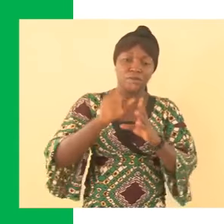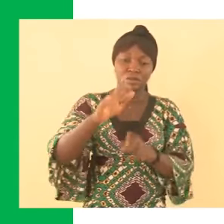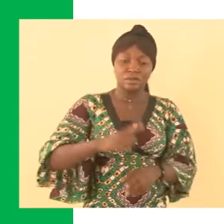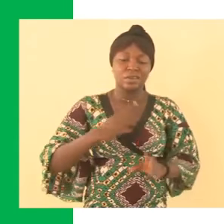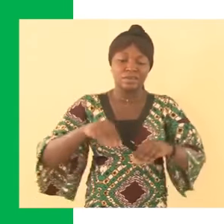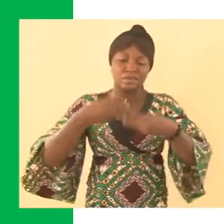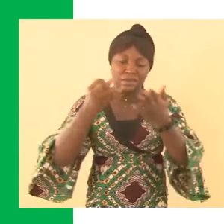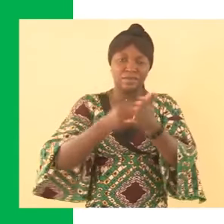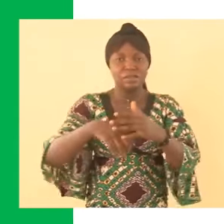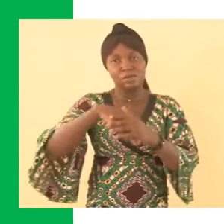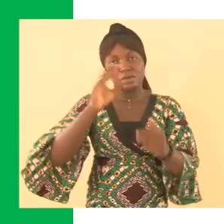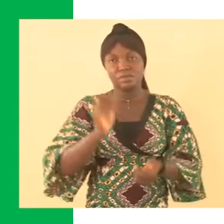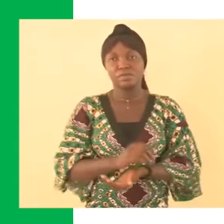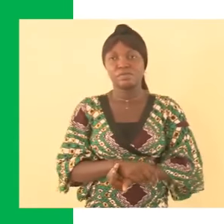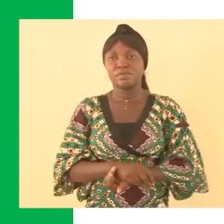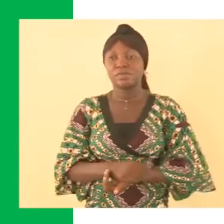your life, give it away.